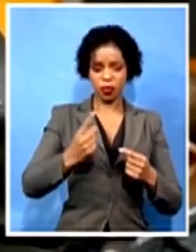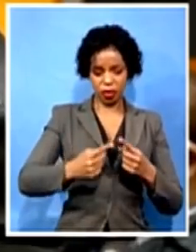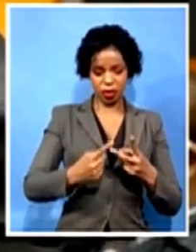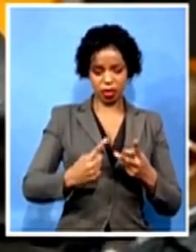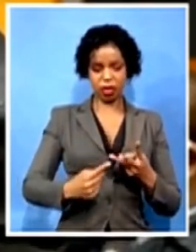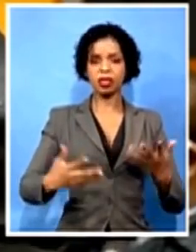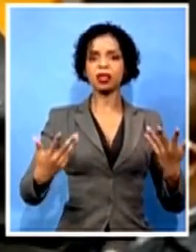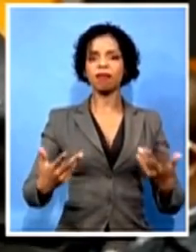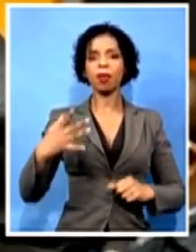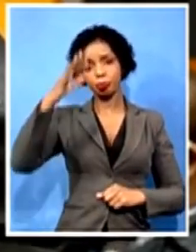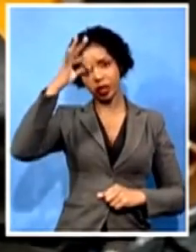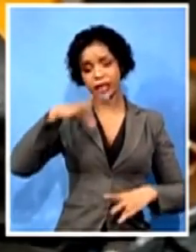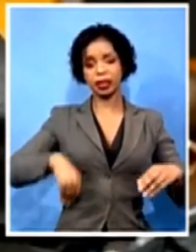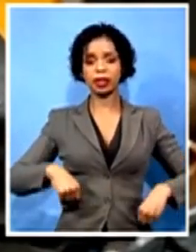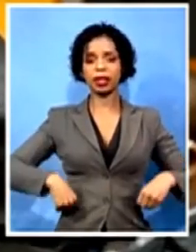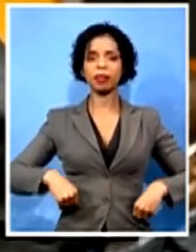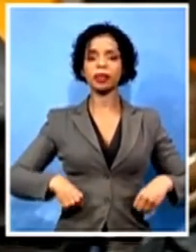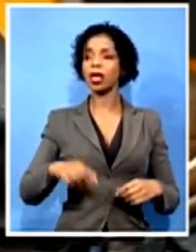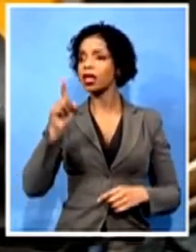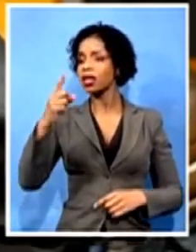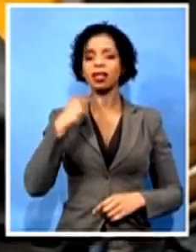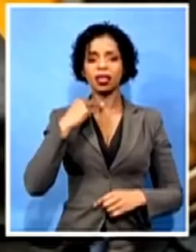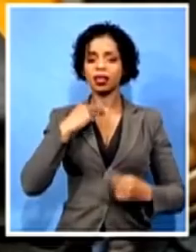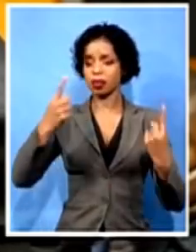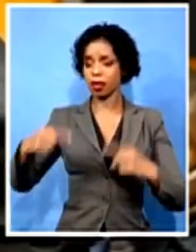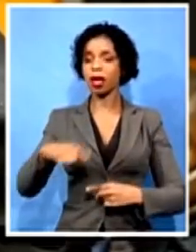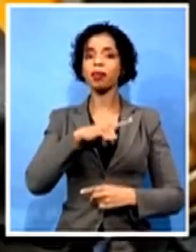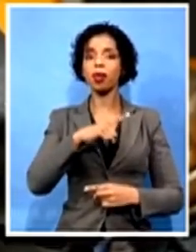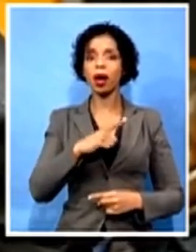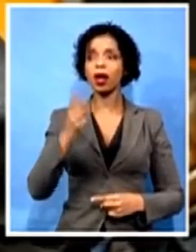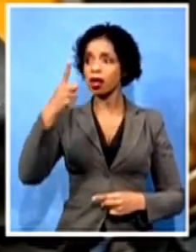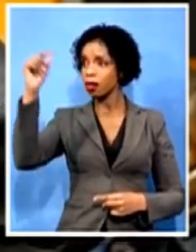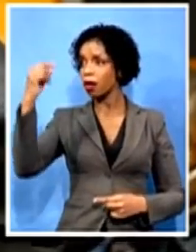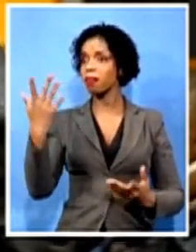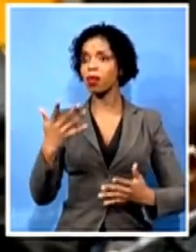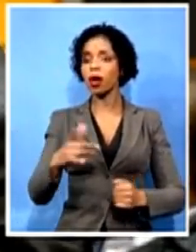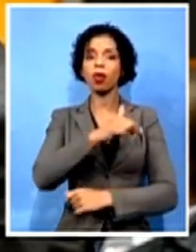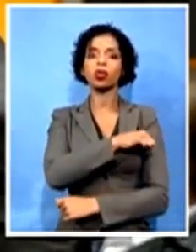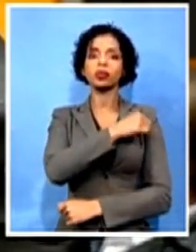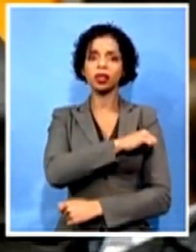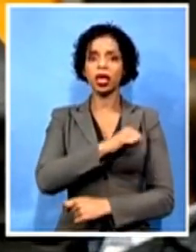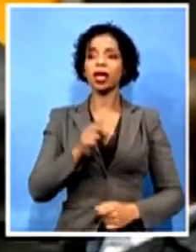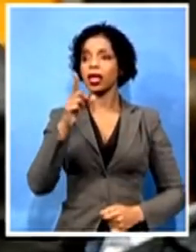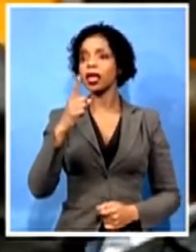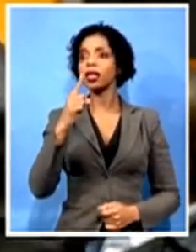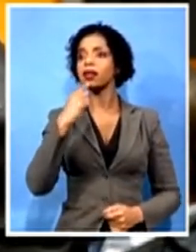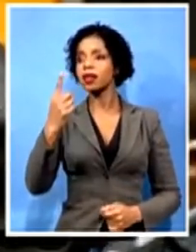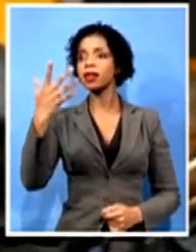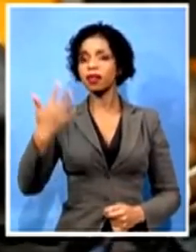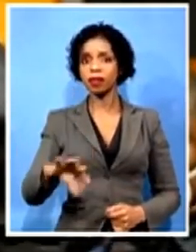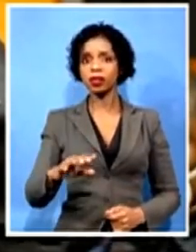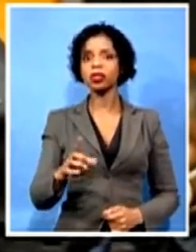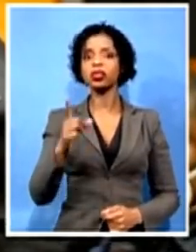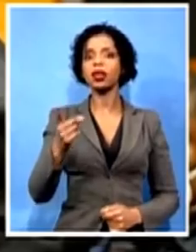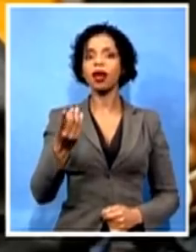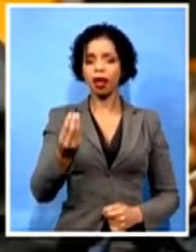hospital. And I said, now he's on permanent oxygen. So she said, have you got proof? I said, no, I'll speak to the doctor. So I spoke, we